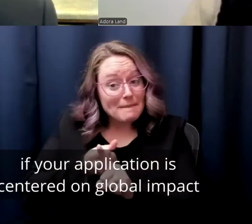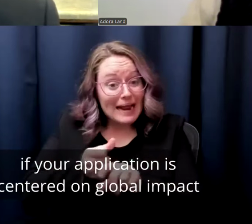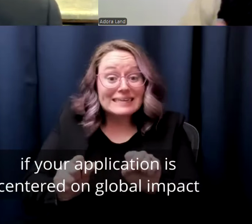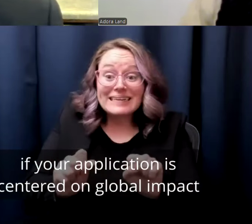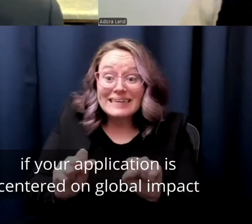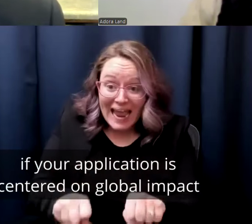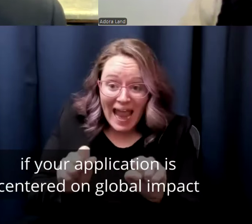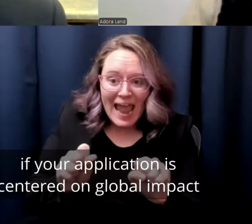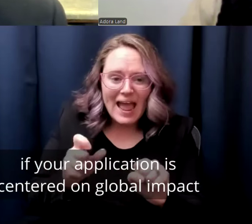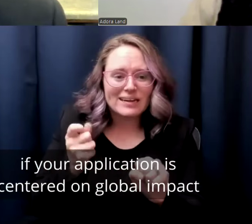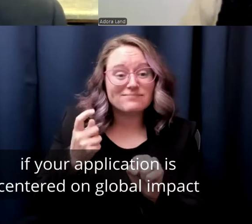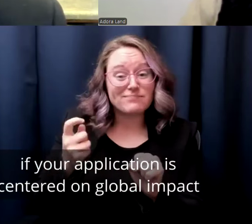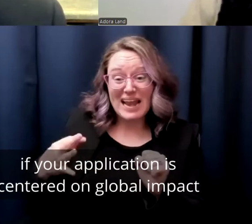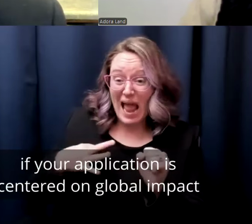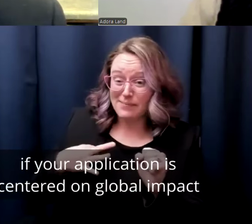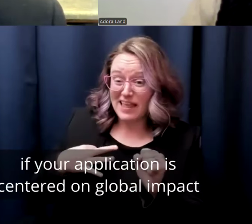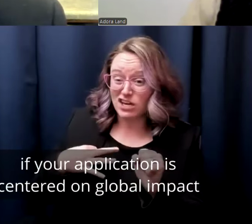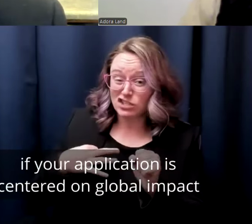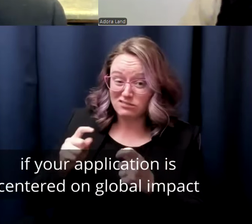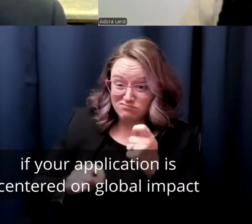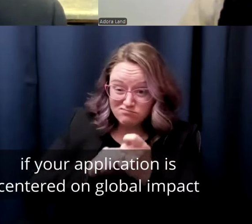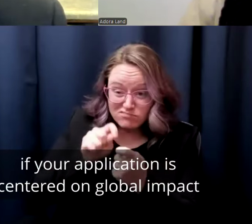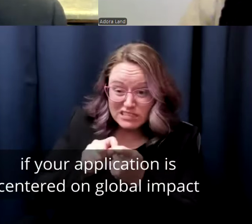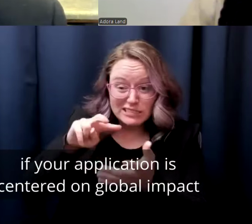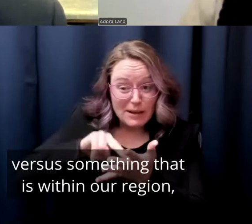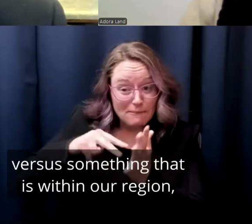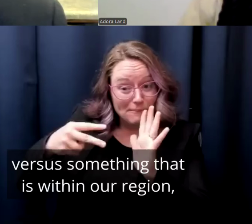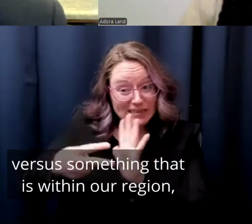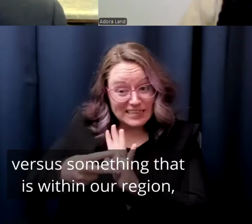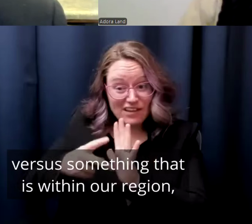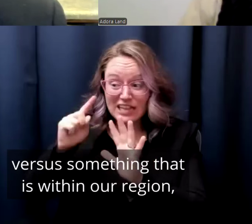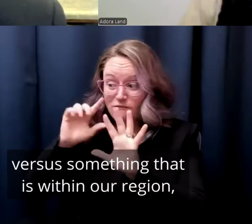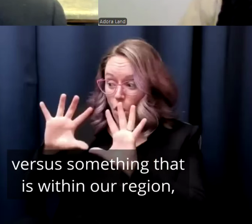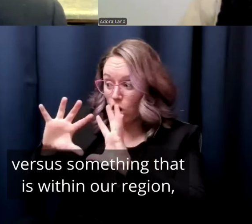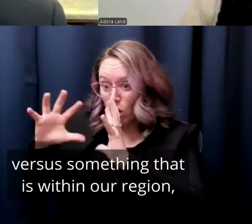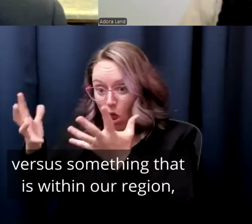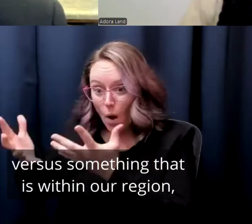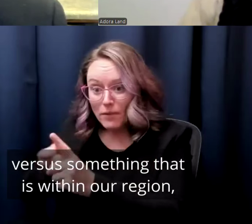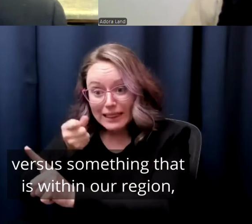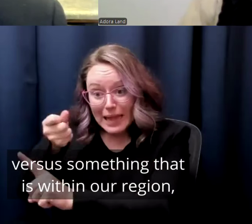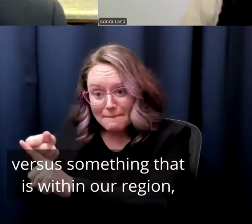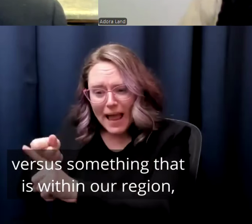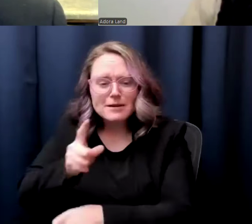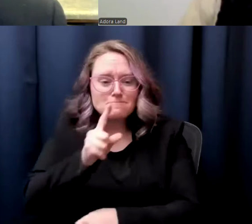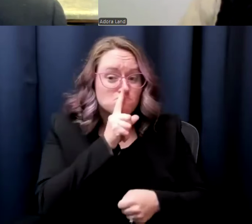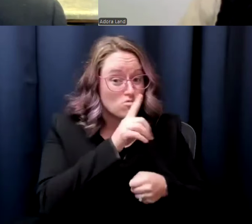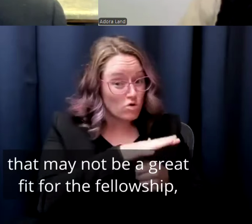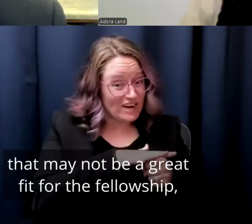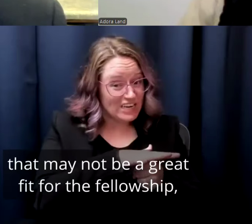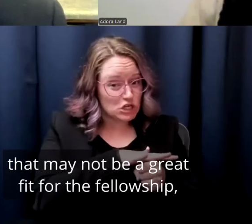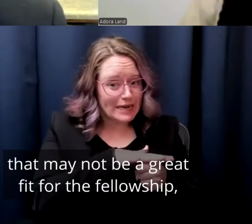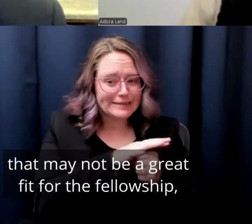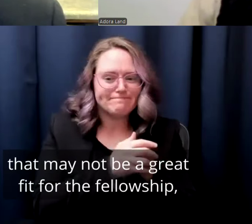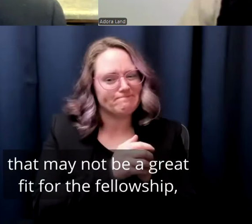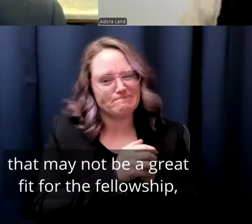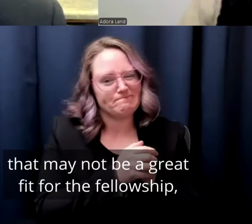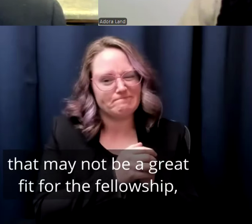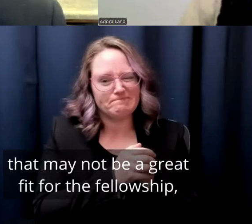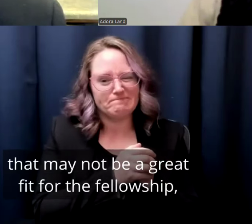if your application is centered on global impact versus something that is within our region, that may not